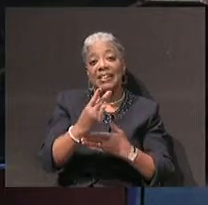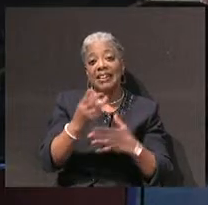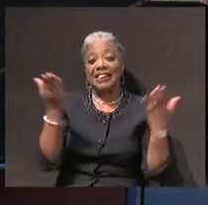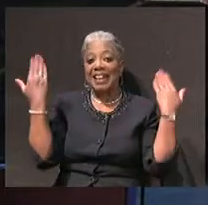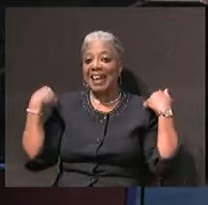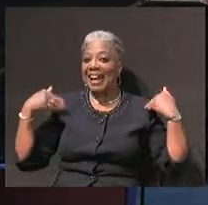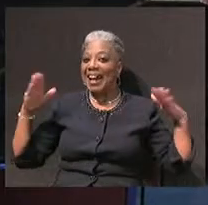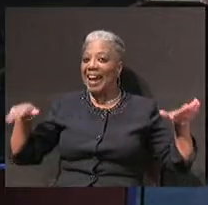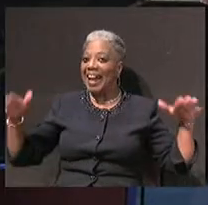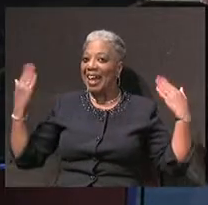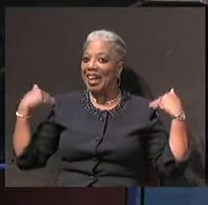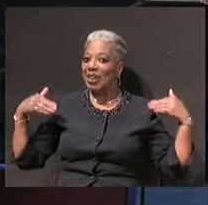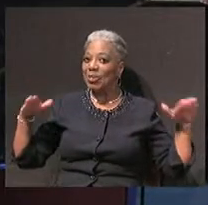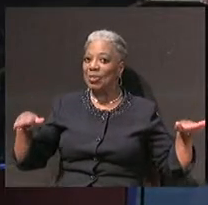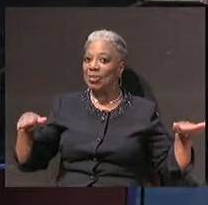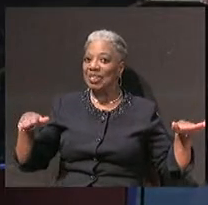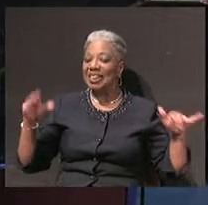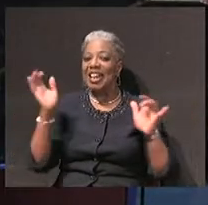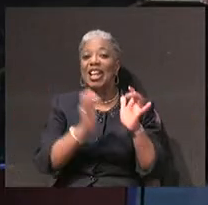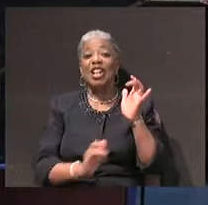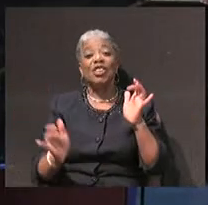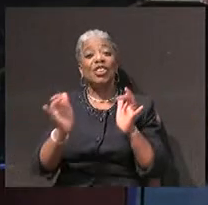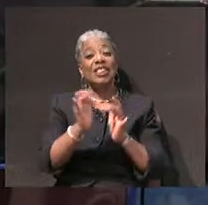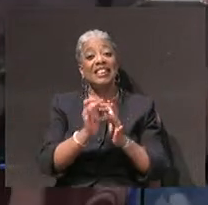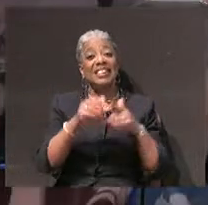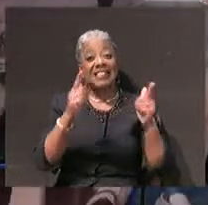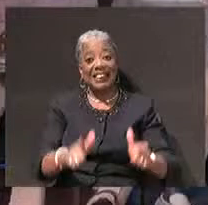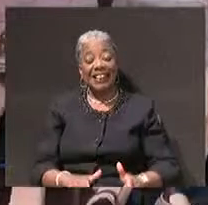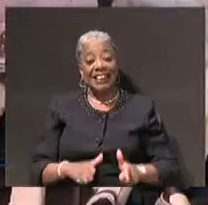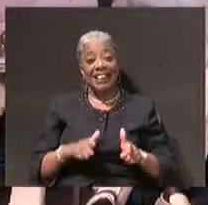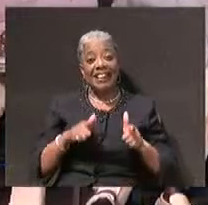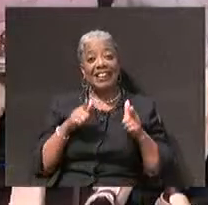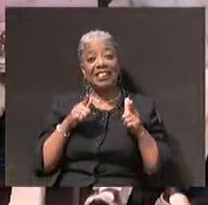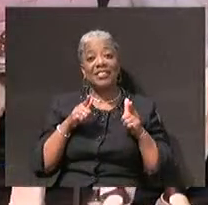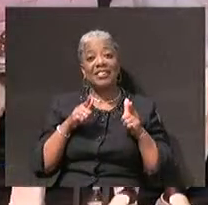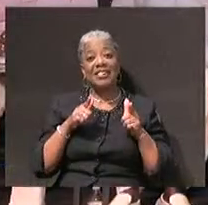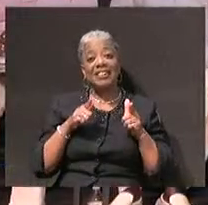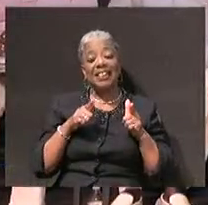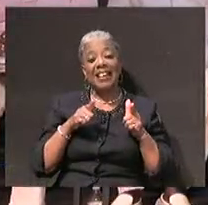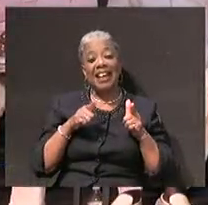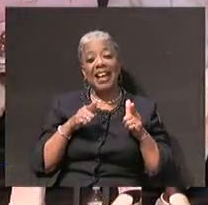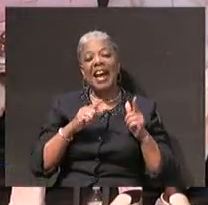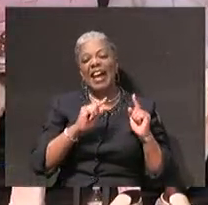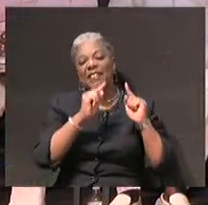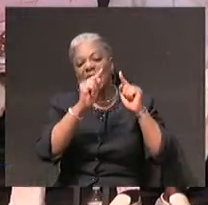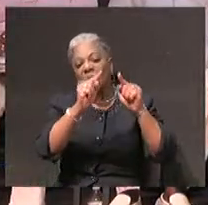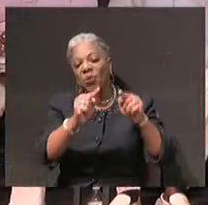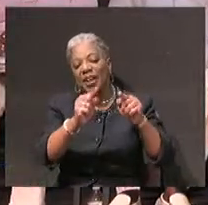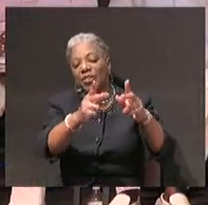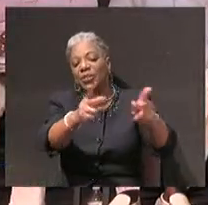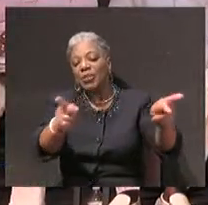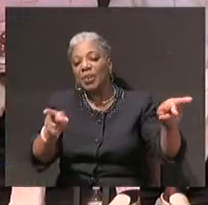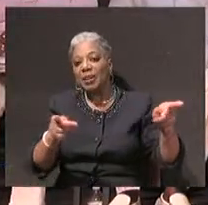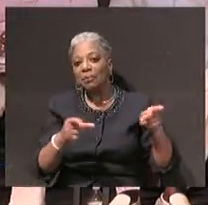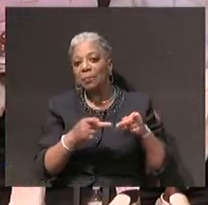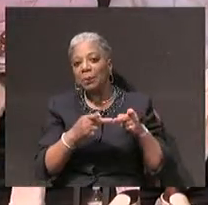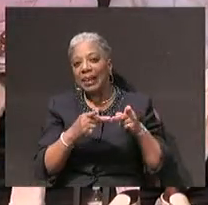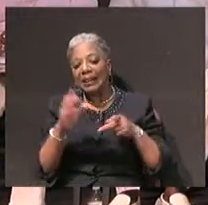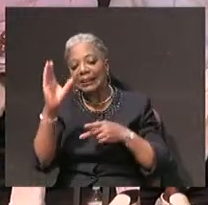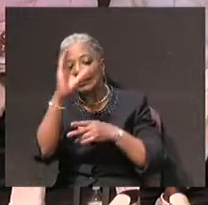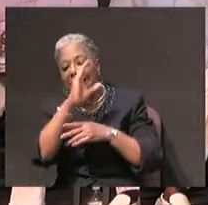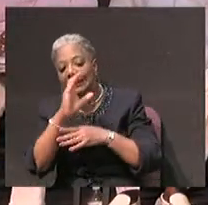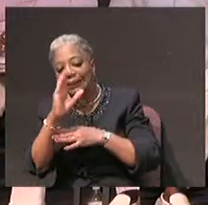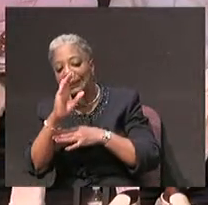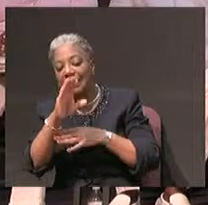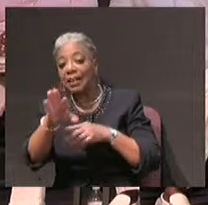who said he was alive. Then some of our companions went to the tomb and found it just